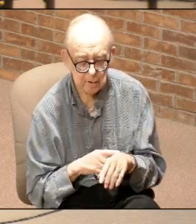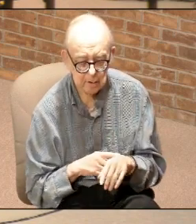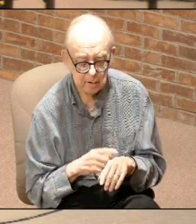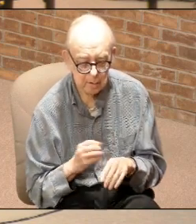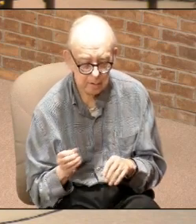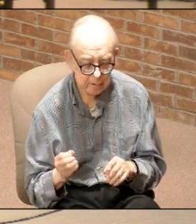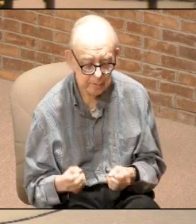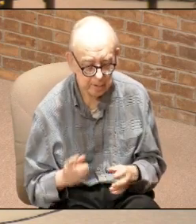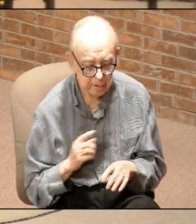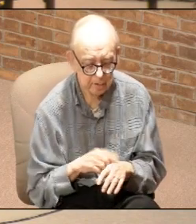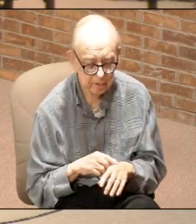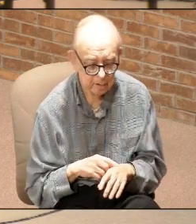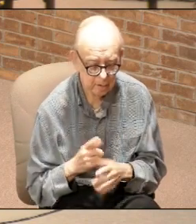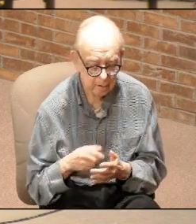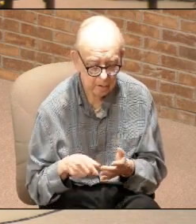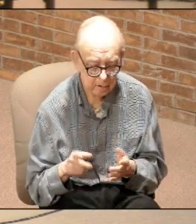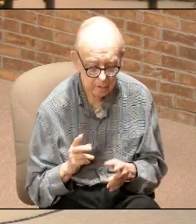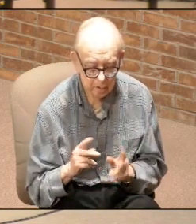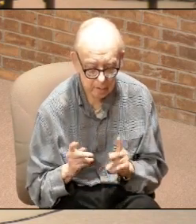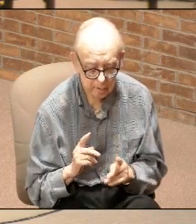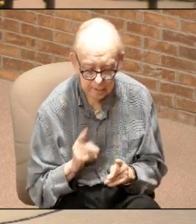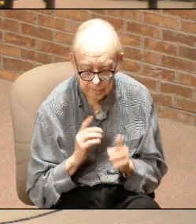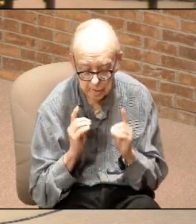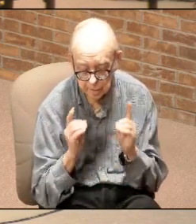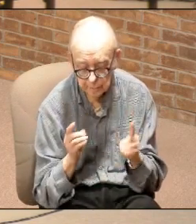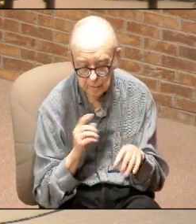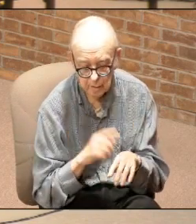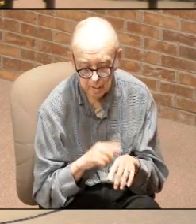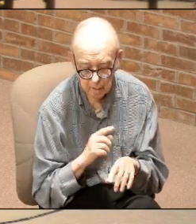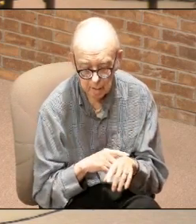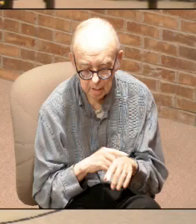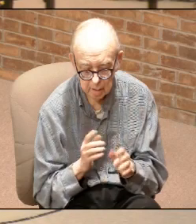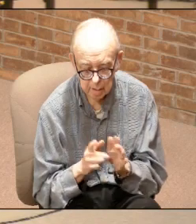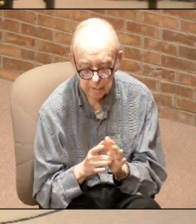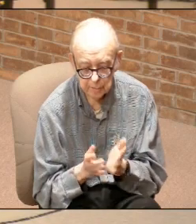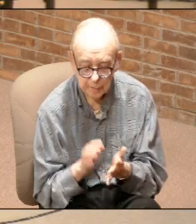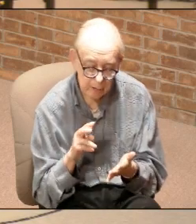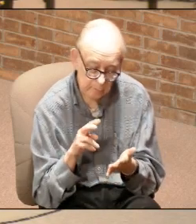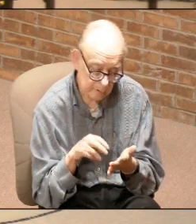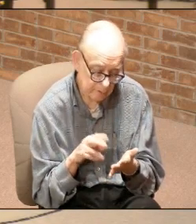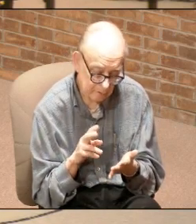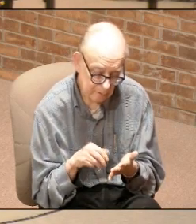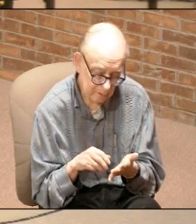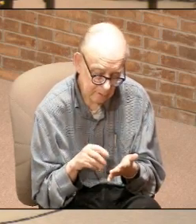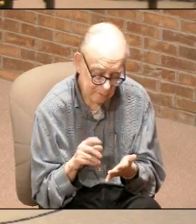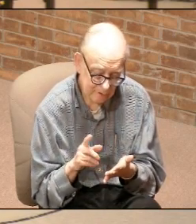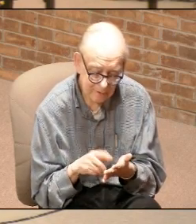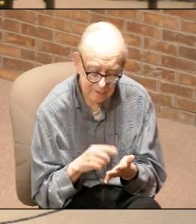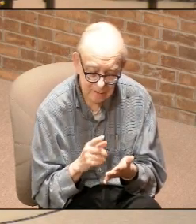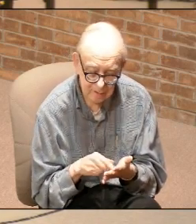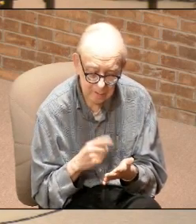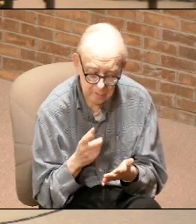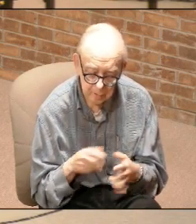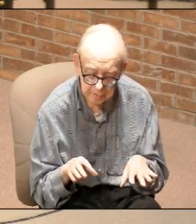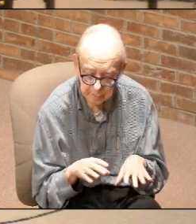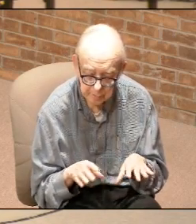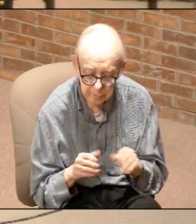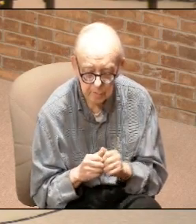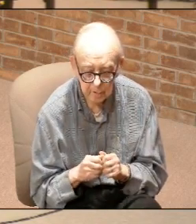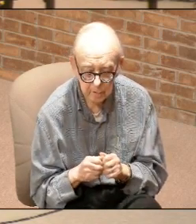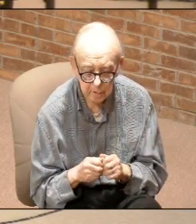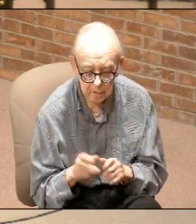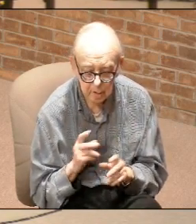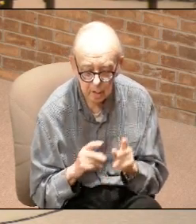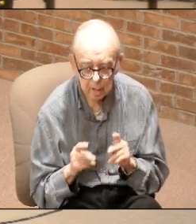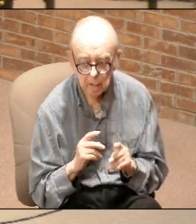now a lot of times what people want to consider devotion is a bible reading and and sometimes what they do is